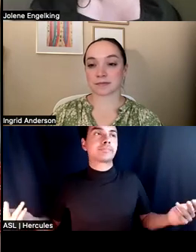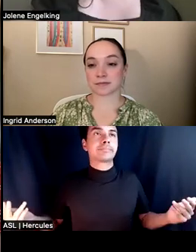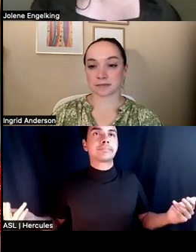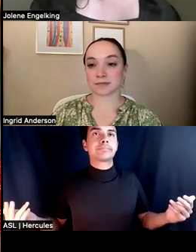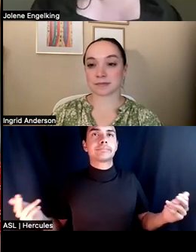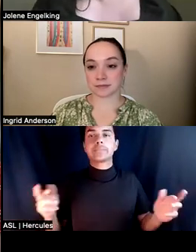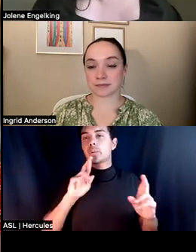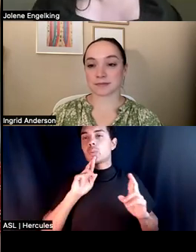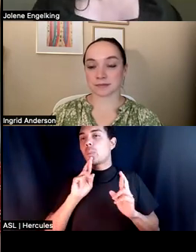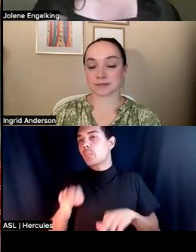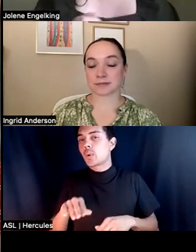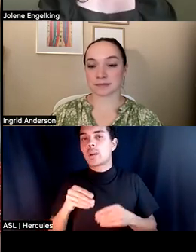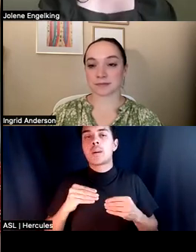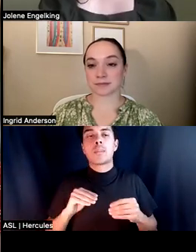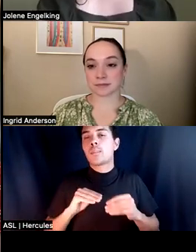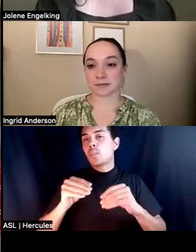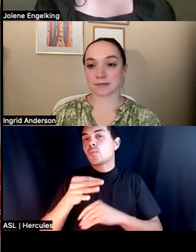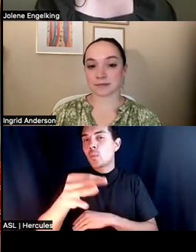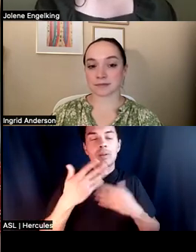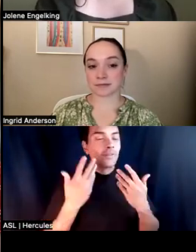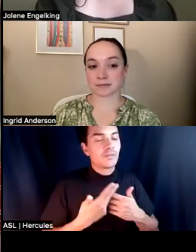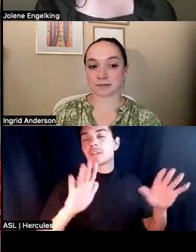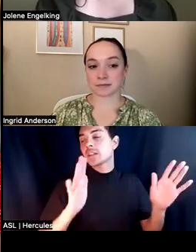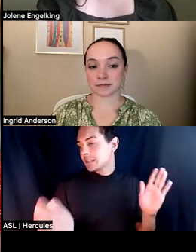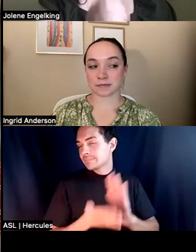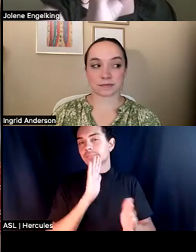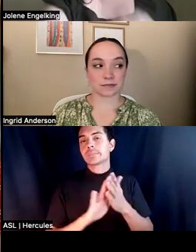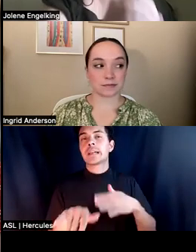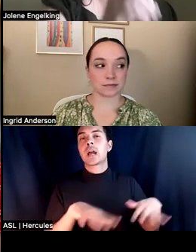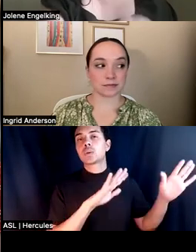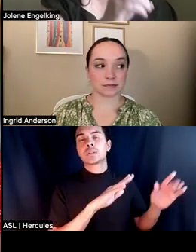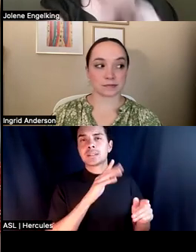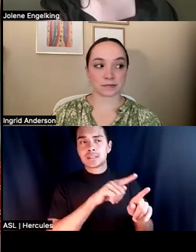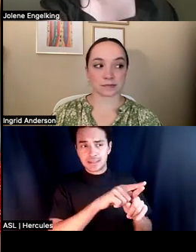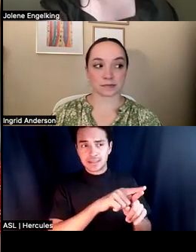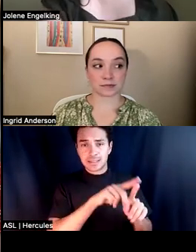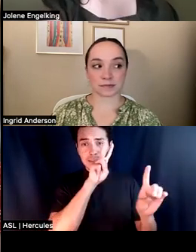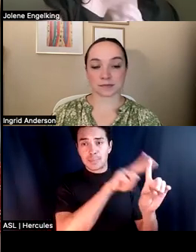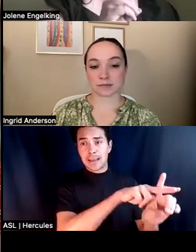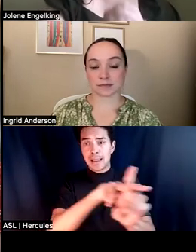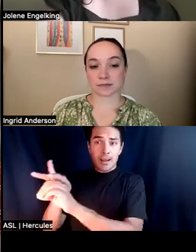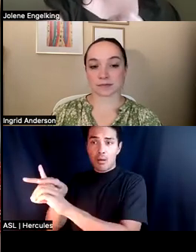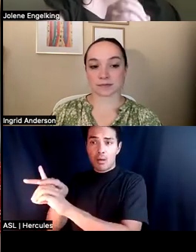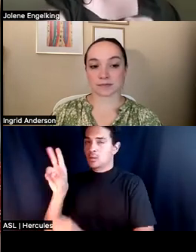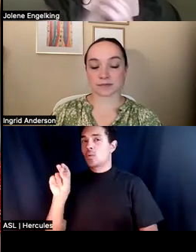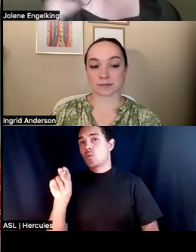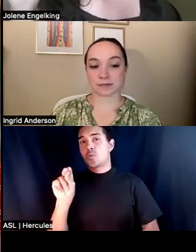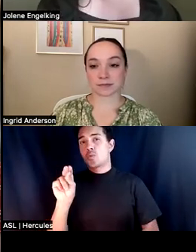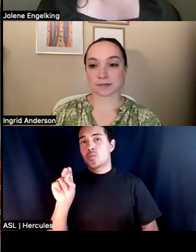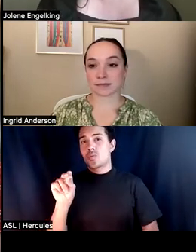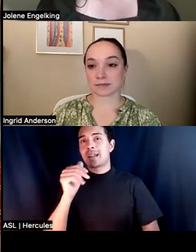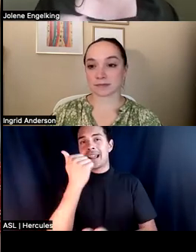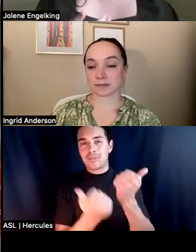report or move forward or whatever it may be, that may not be what's right for them at this point in time for so many different reasons. And how are we best creating